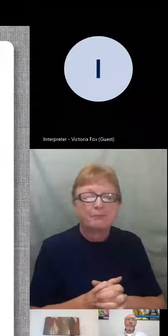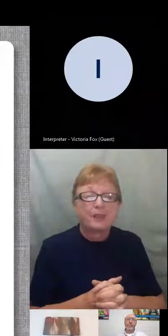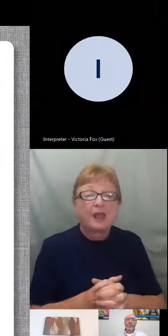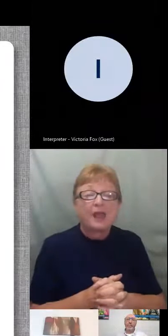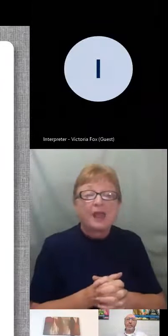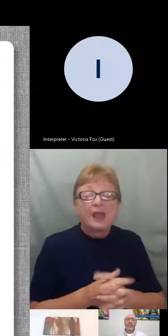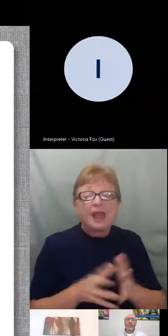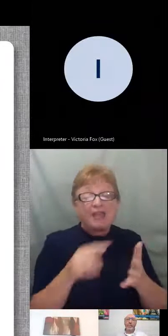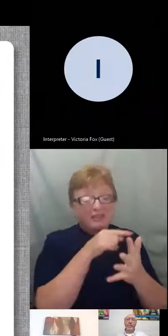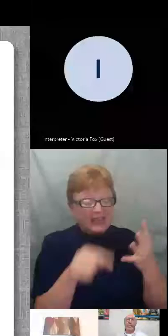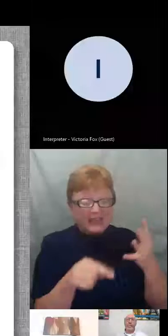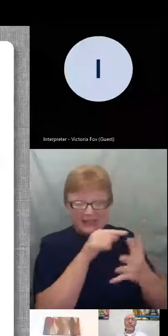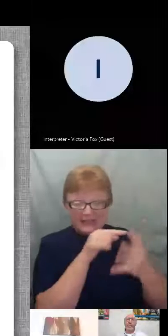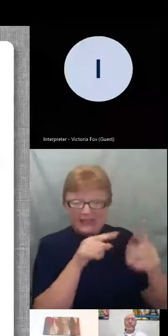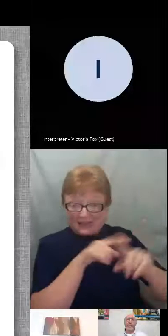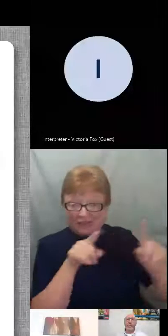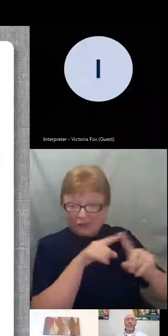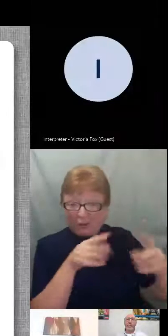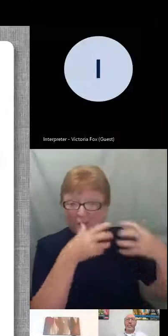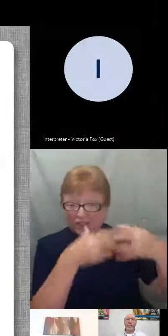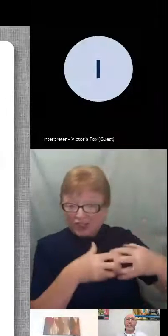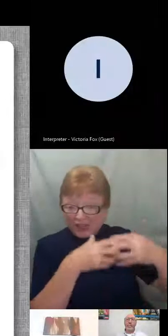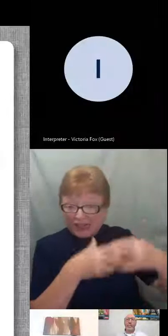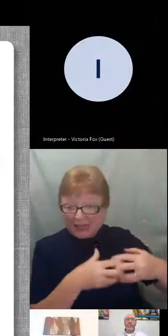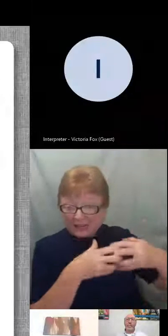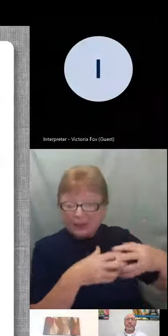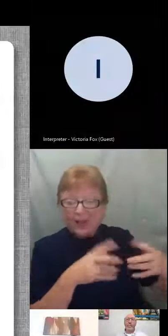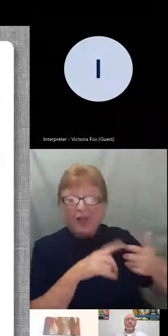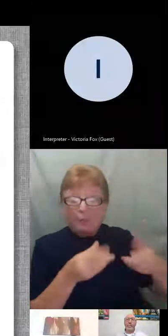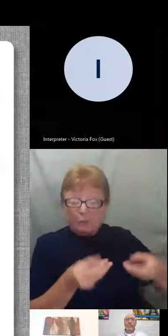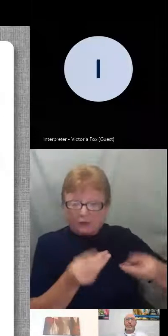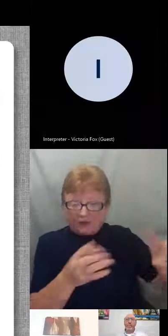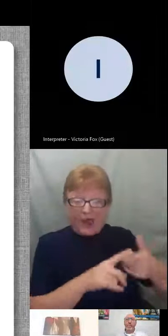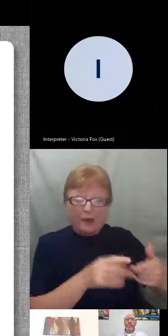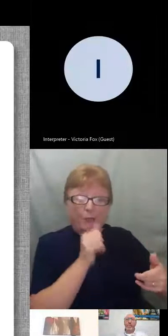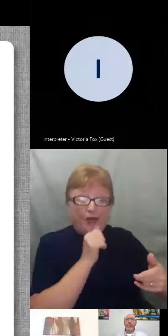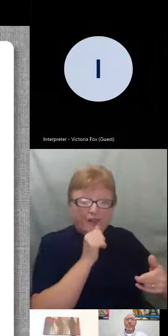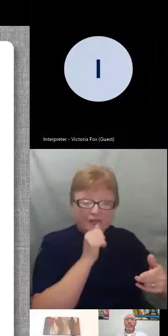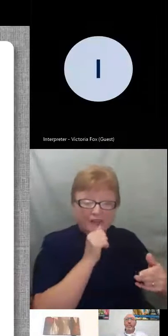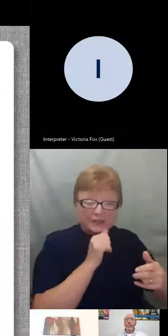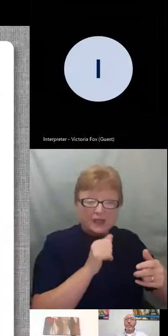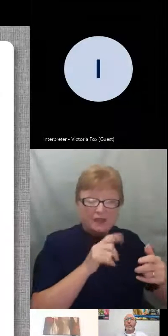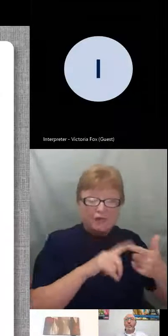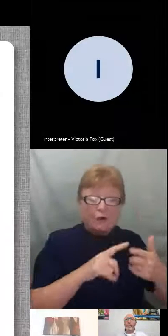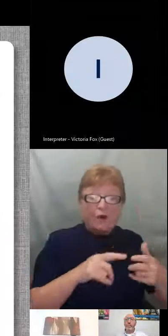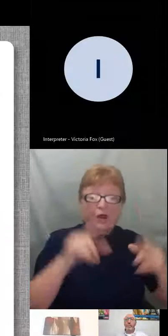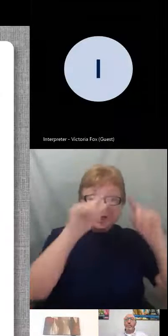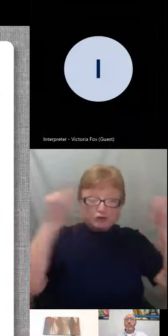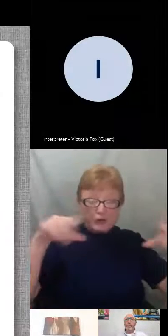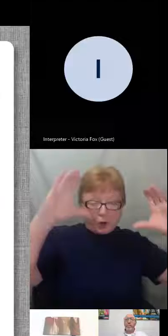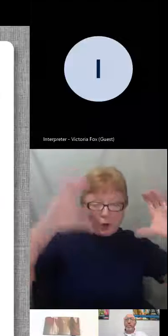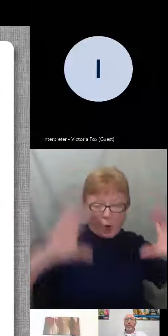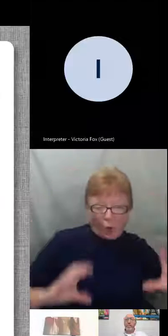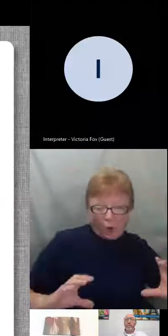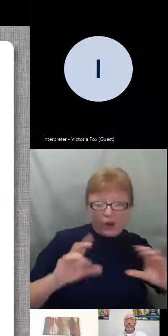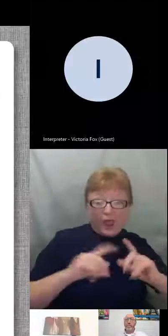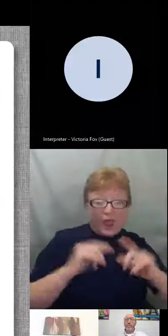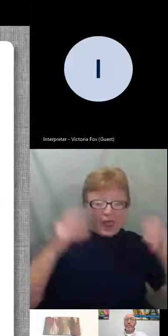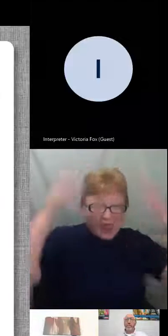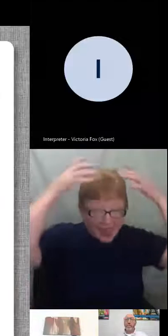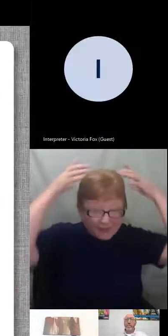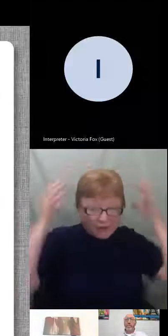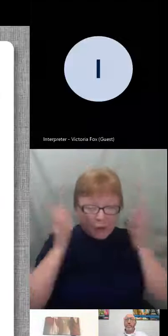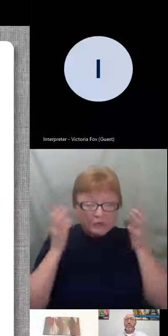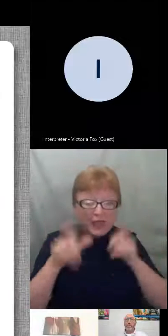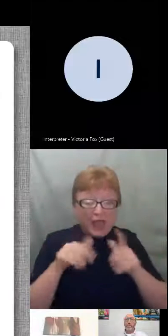These machines provide privacy, have a large screen, headphones, and a ballot marker.